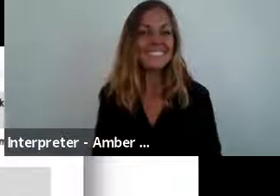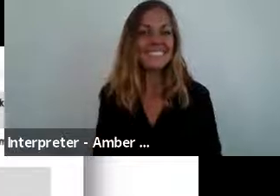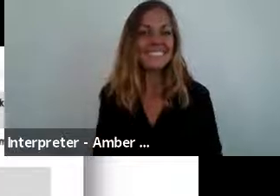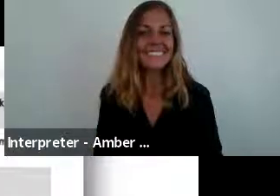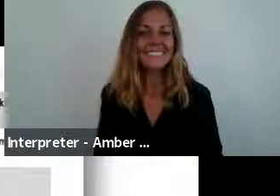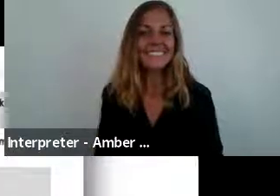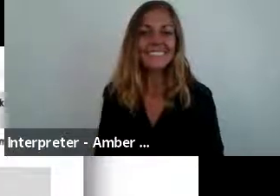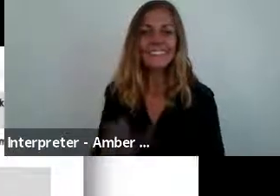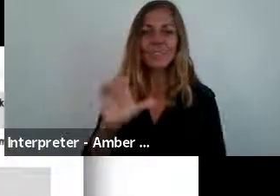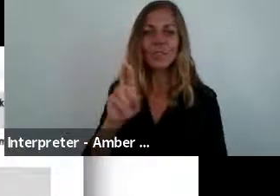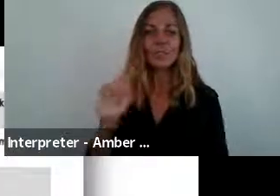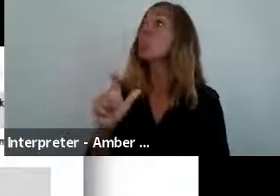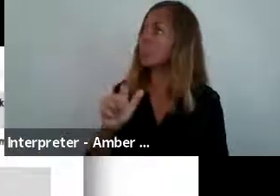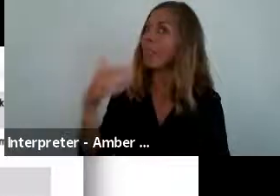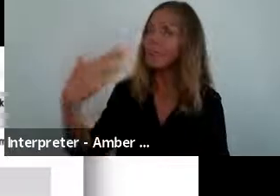Thank you